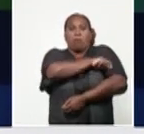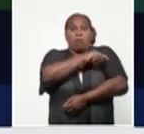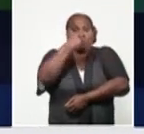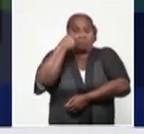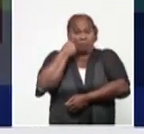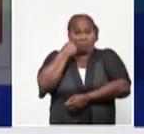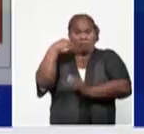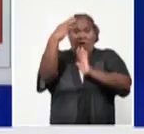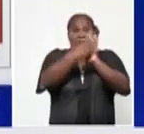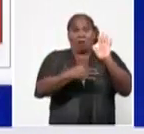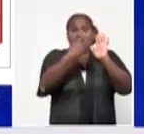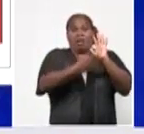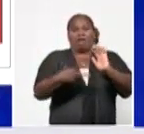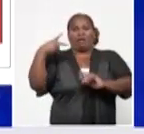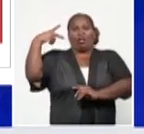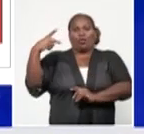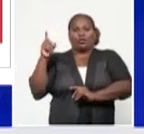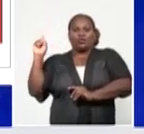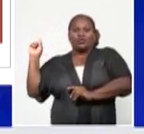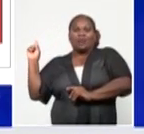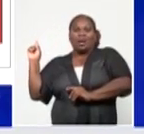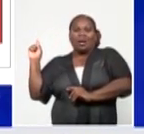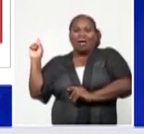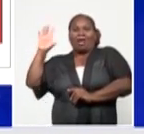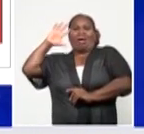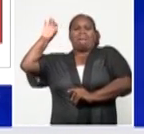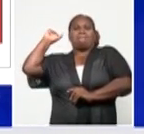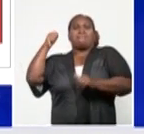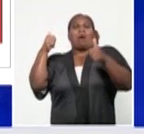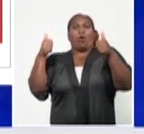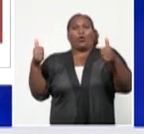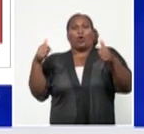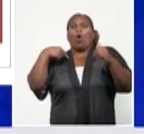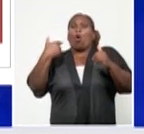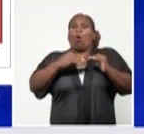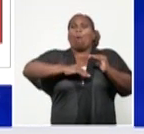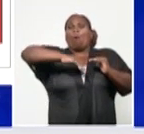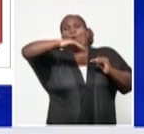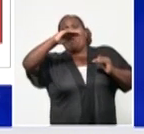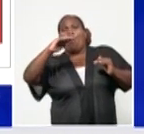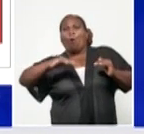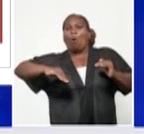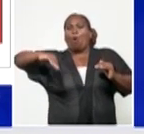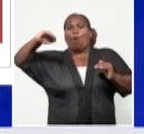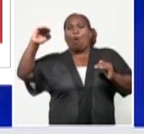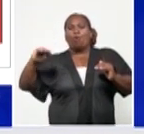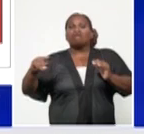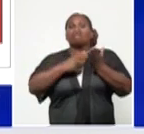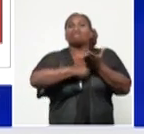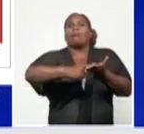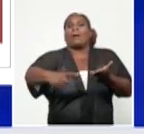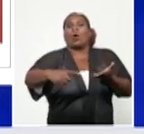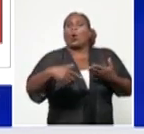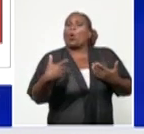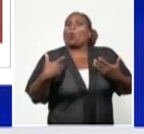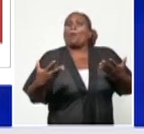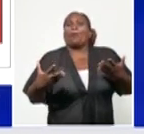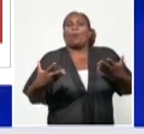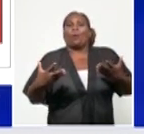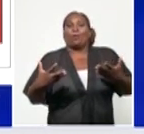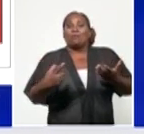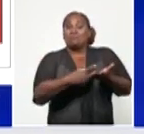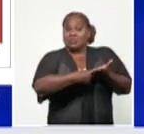image, please, you will understand what I'm talking about. This graph shows the behavior of the virus in Cuba week by